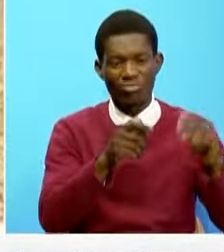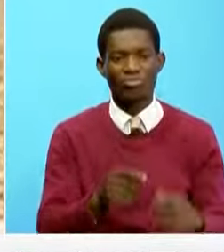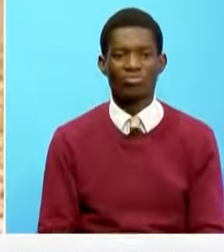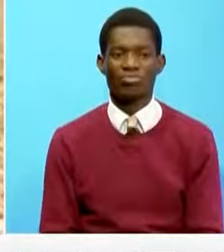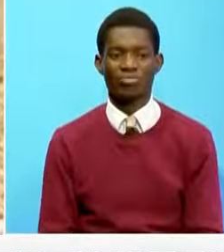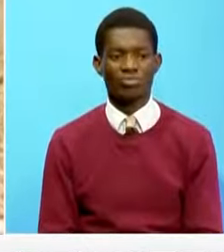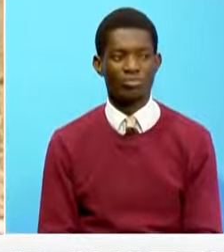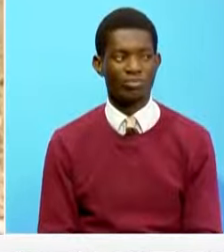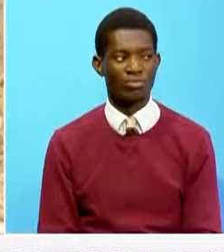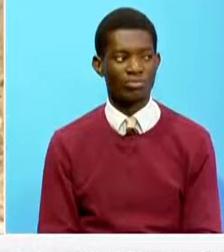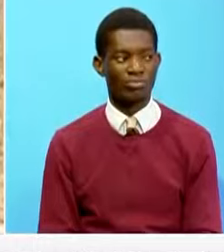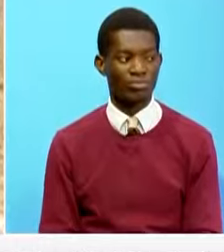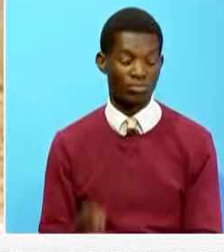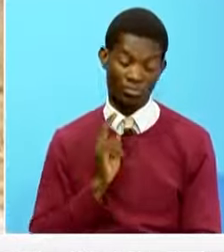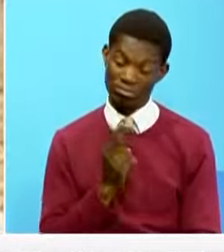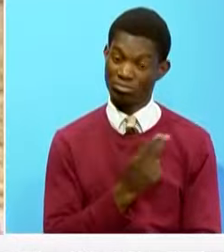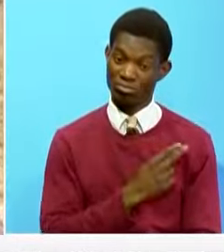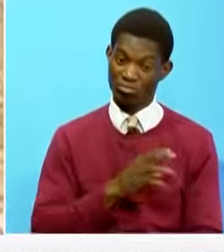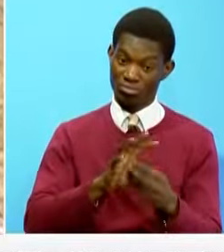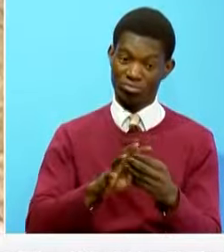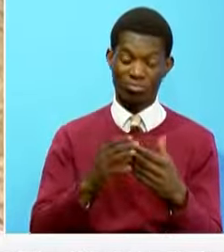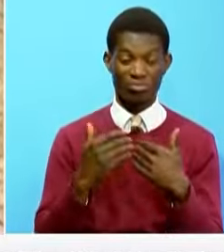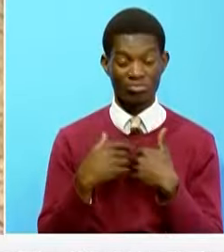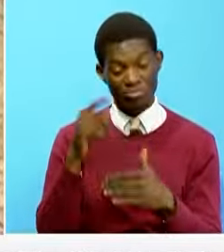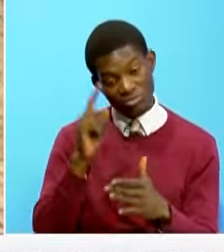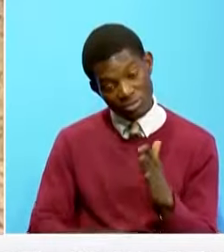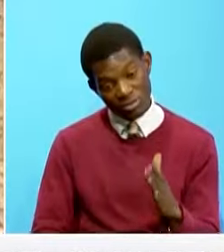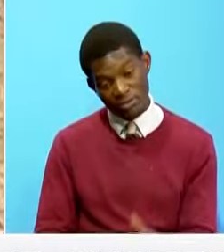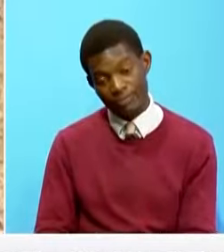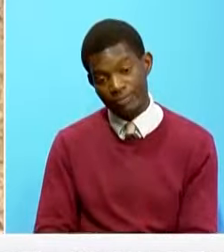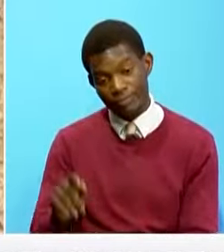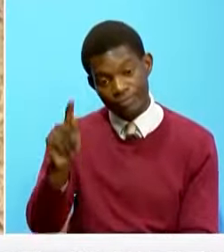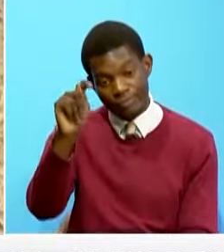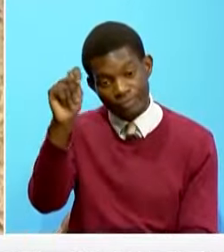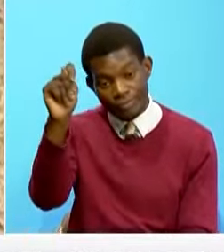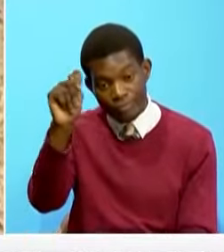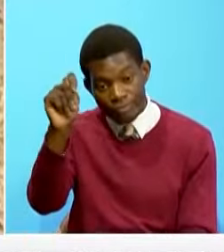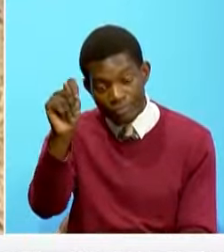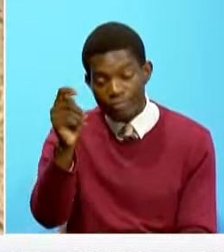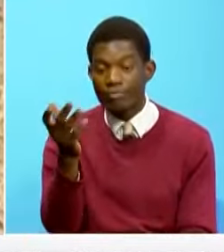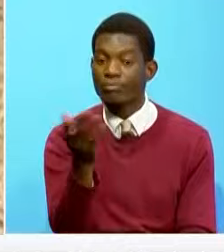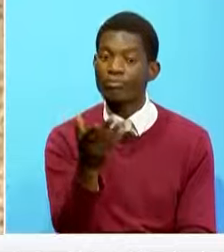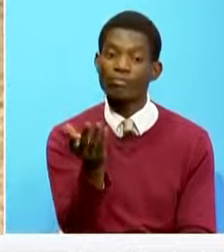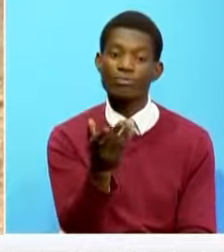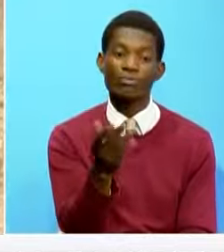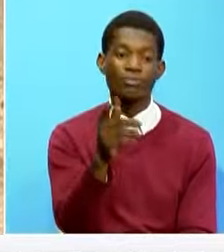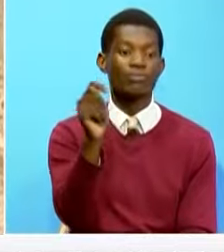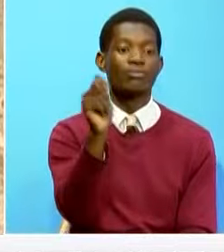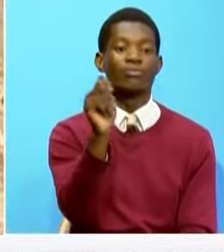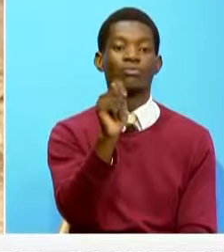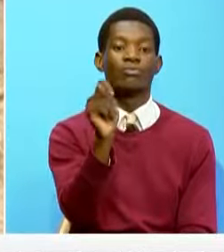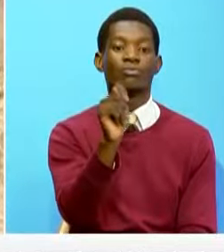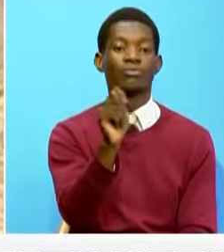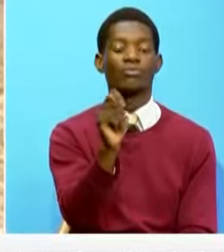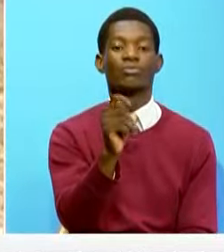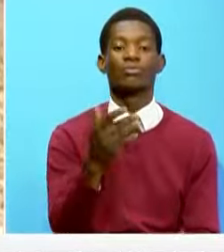food, I'm not in Ayo. Toilet, Tiribe. Toilet, Nafasa. So, I'm going to put a good